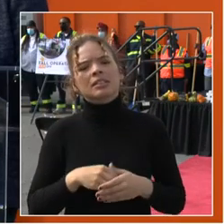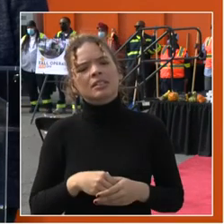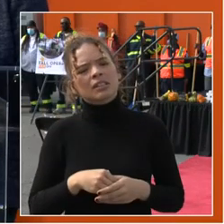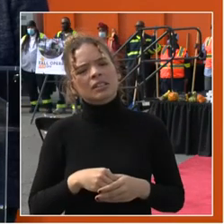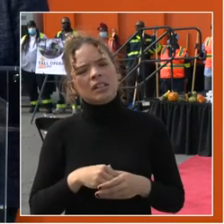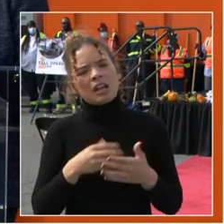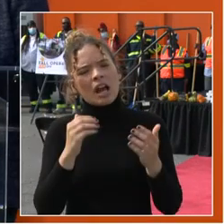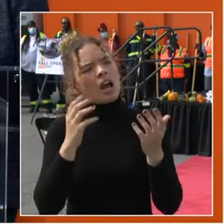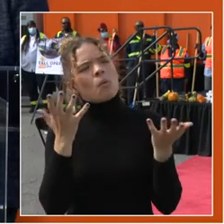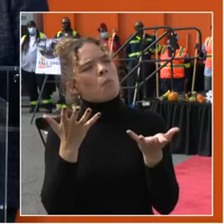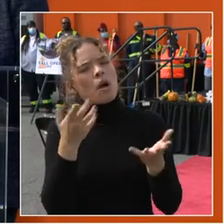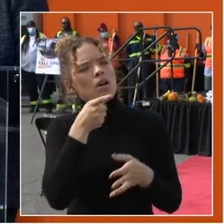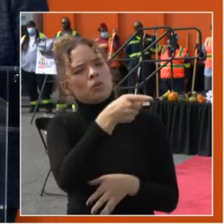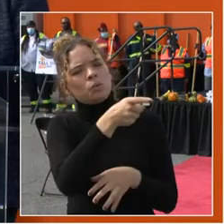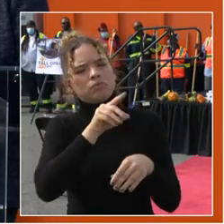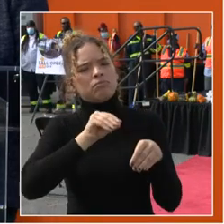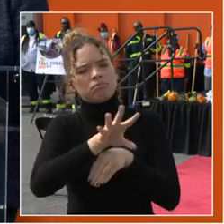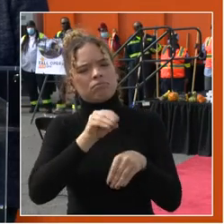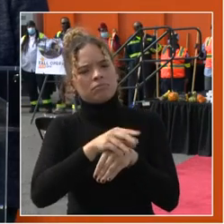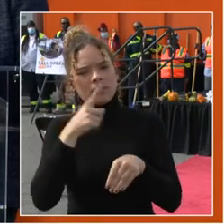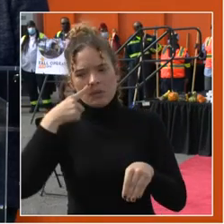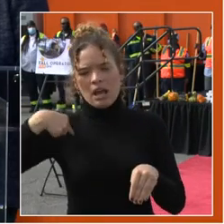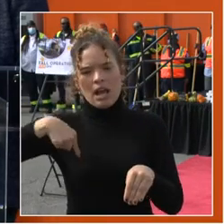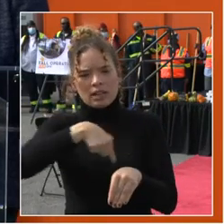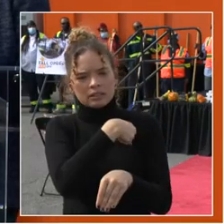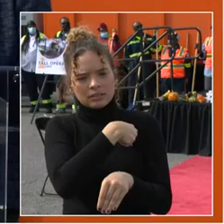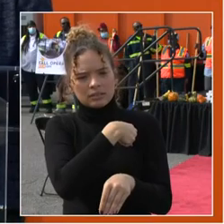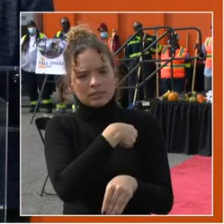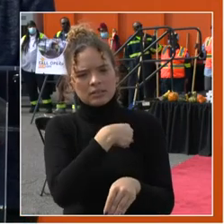piece of evidence you would give us as African American children.